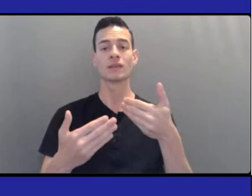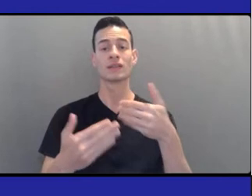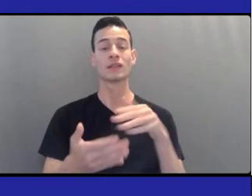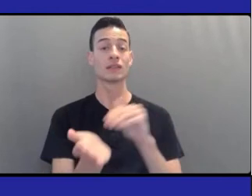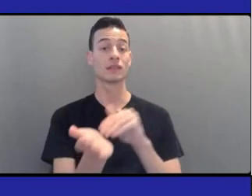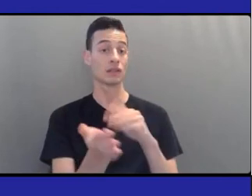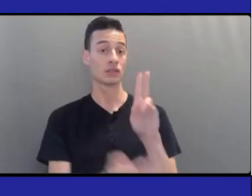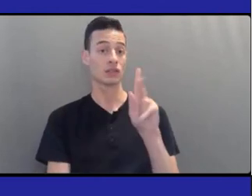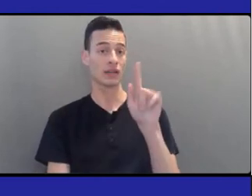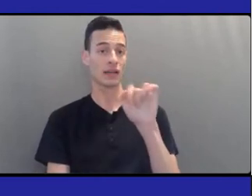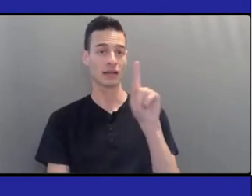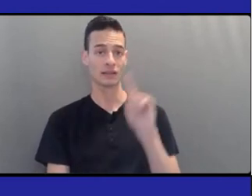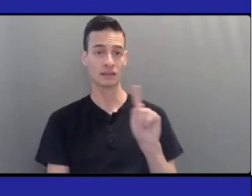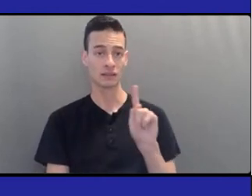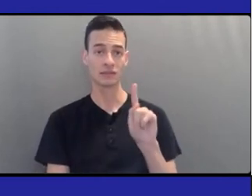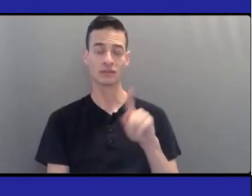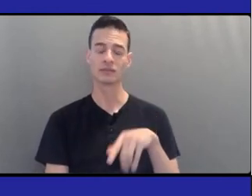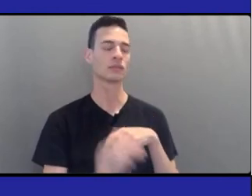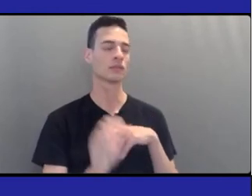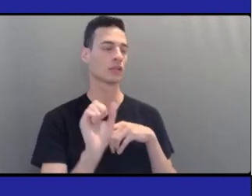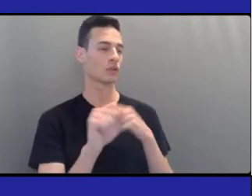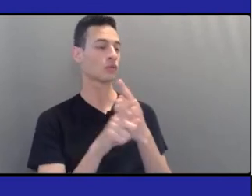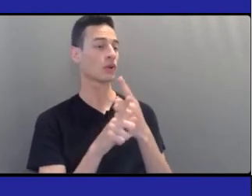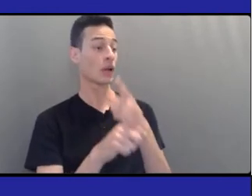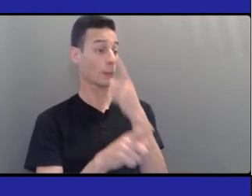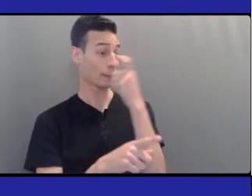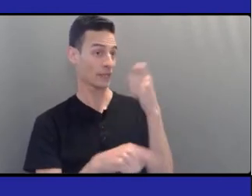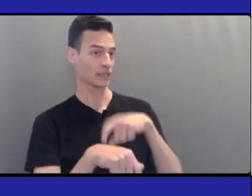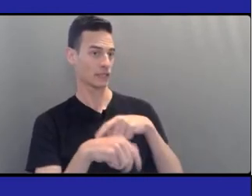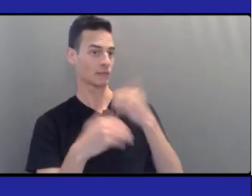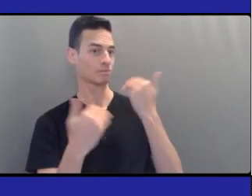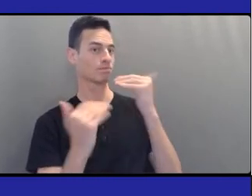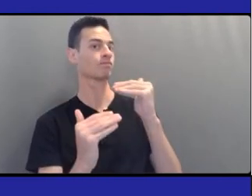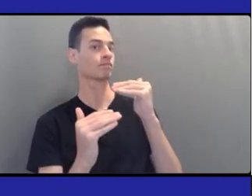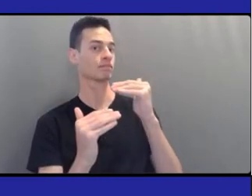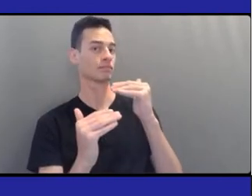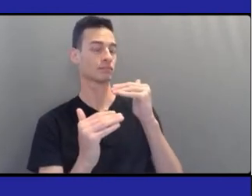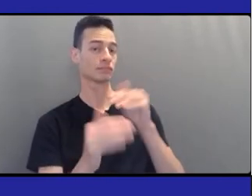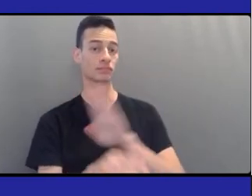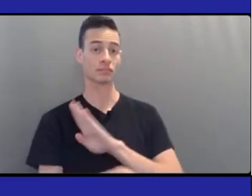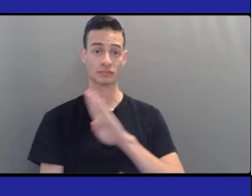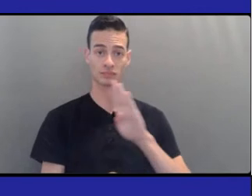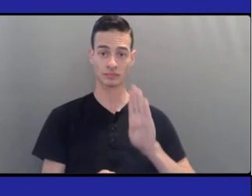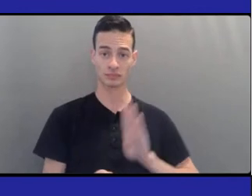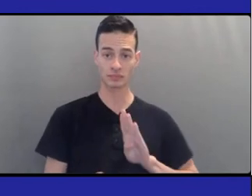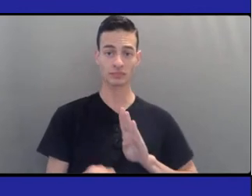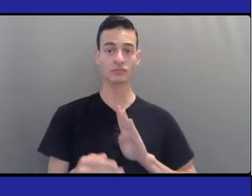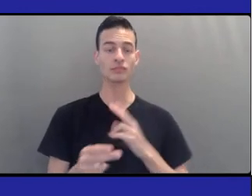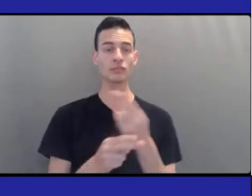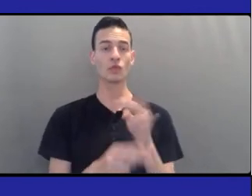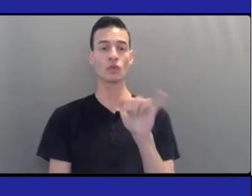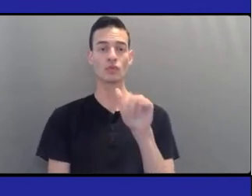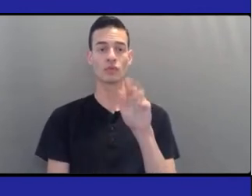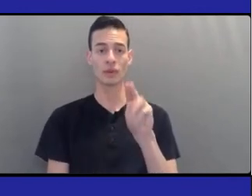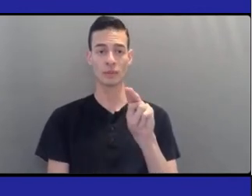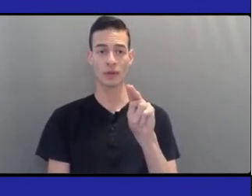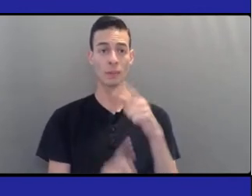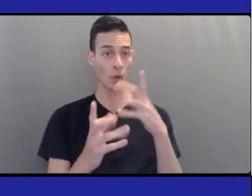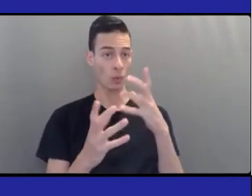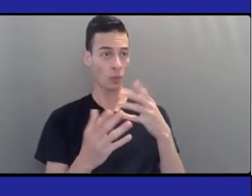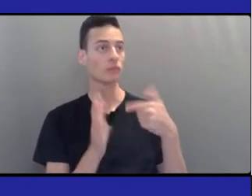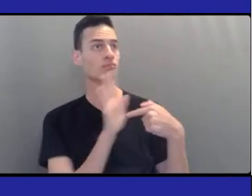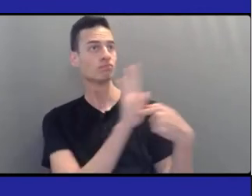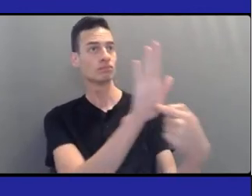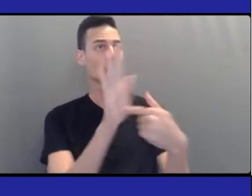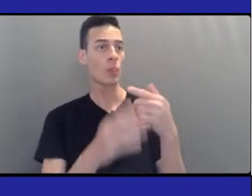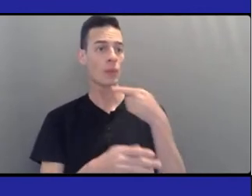and because of time, the report is in written form, but I do want to read into the public record an